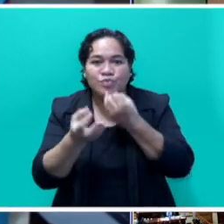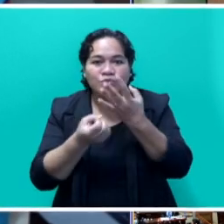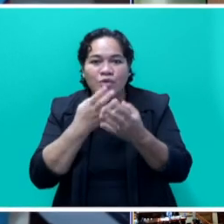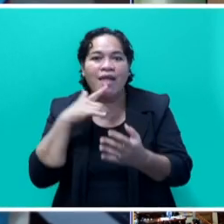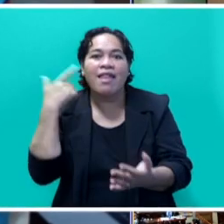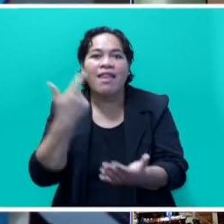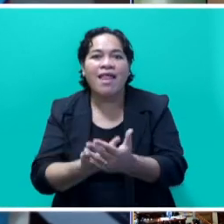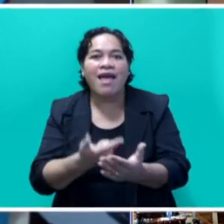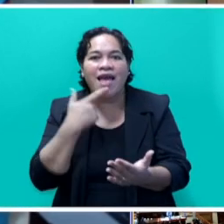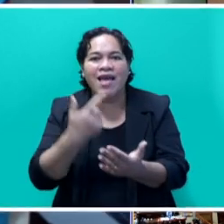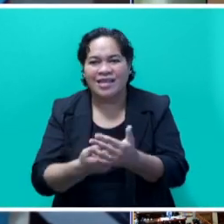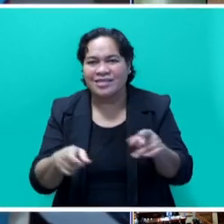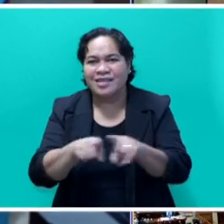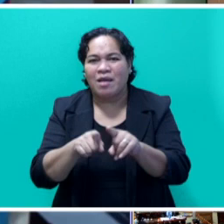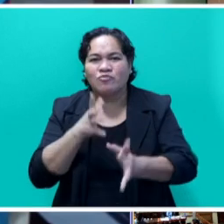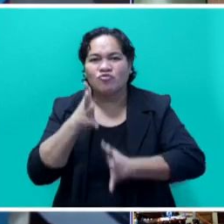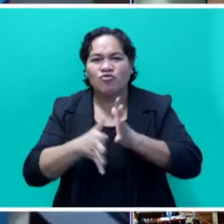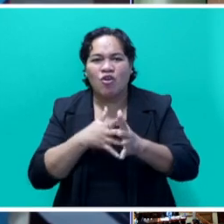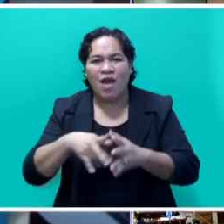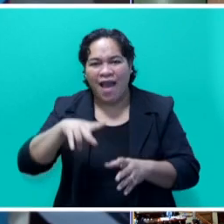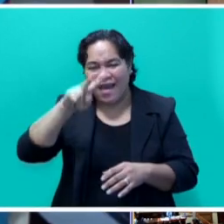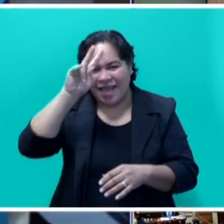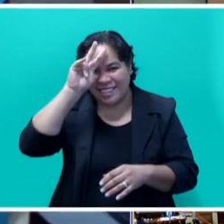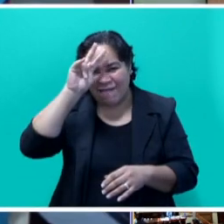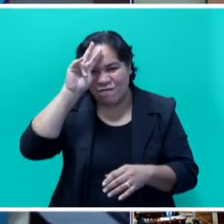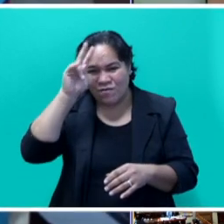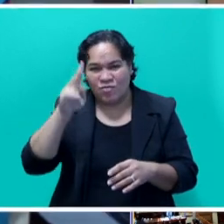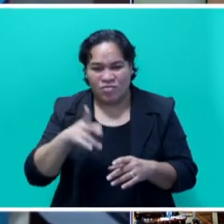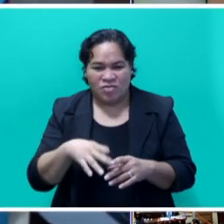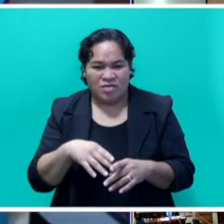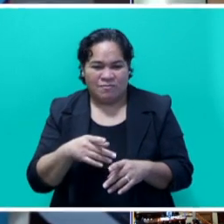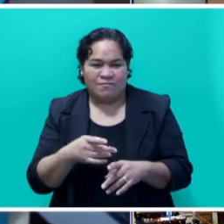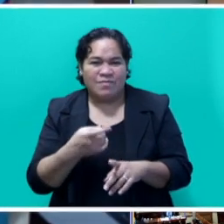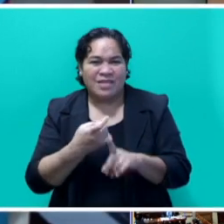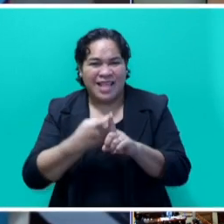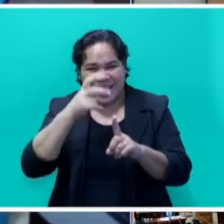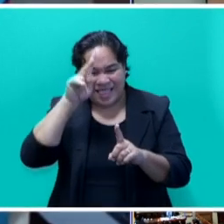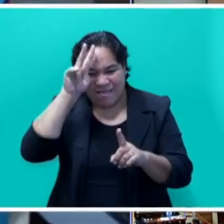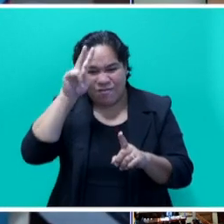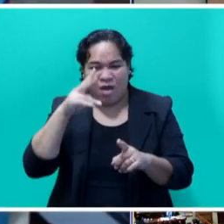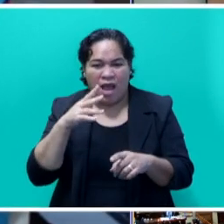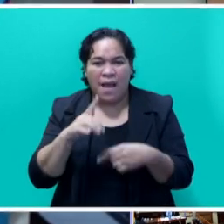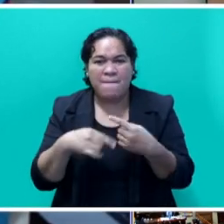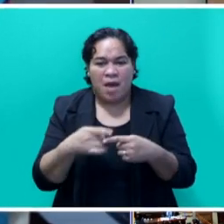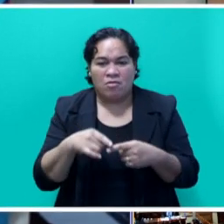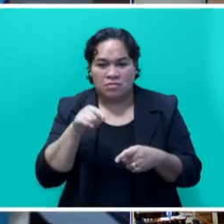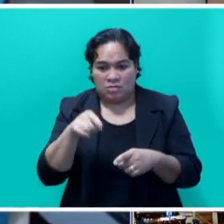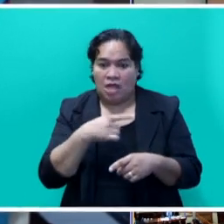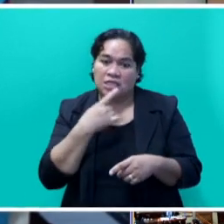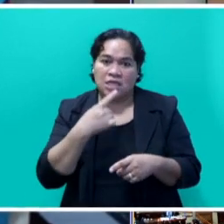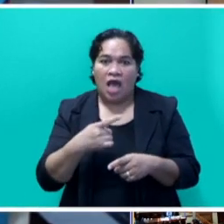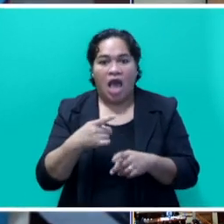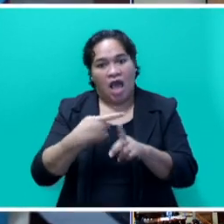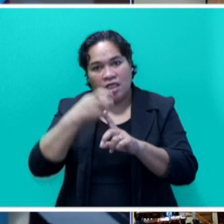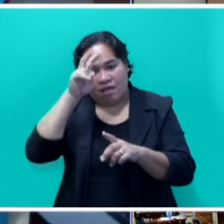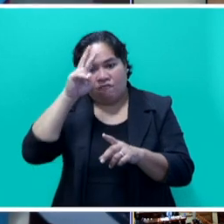the Chinese. I don't know, they probably did. And lies in 2014 that our constitution would